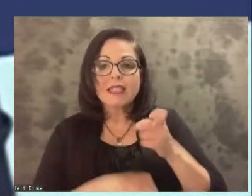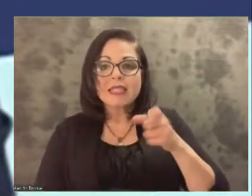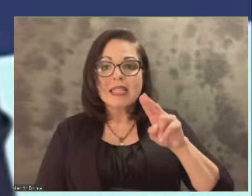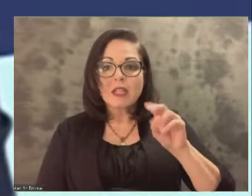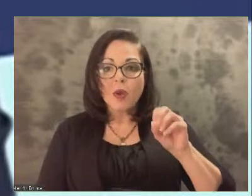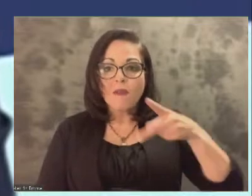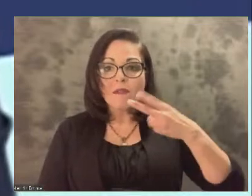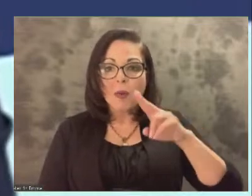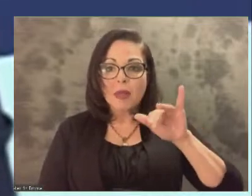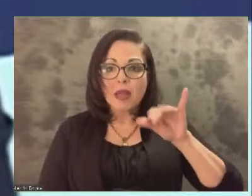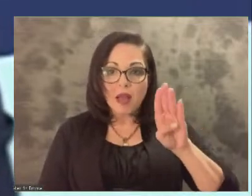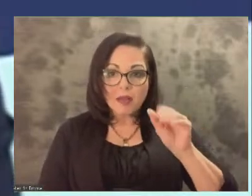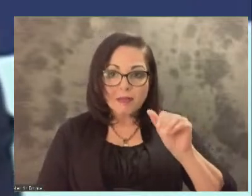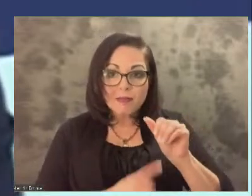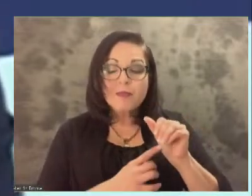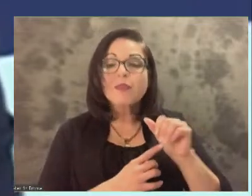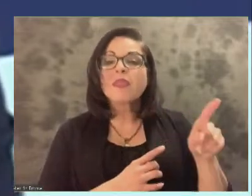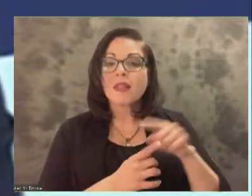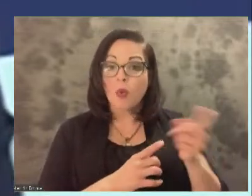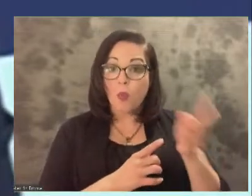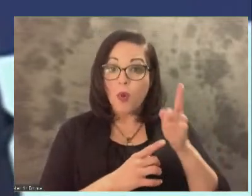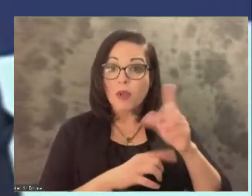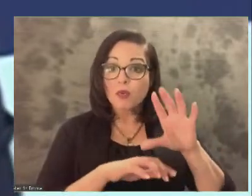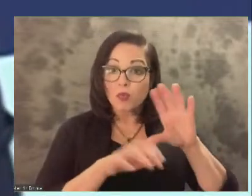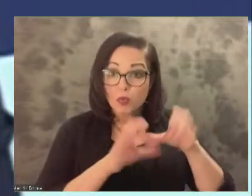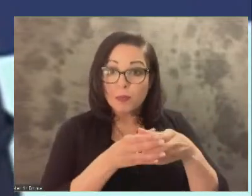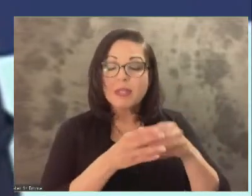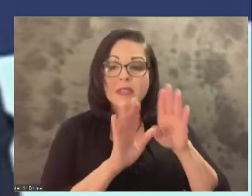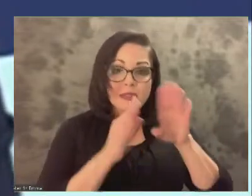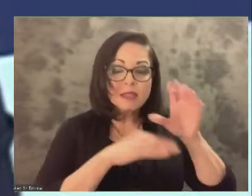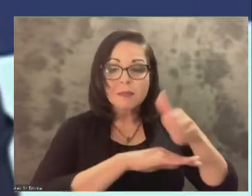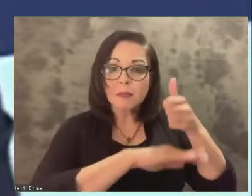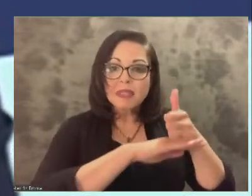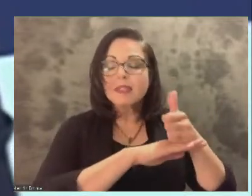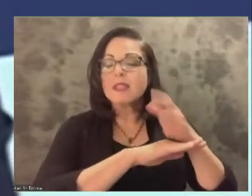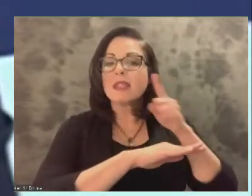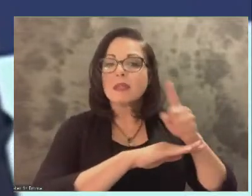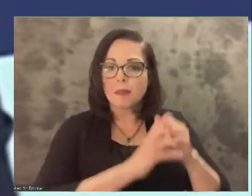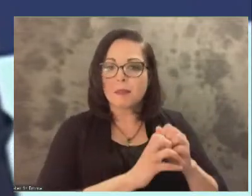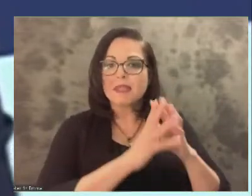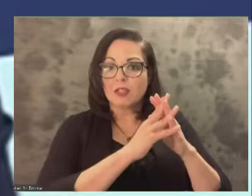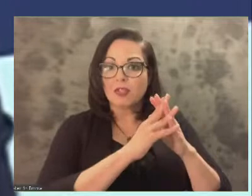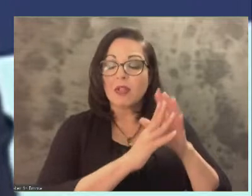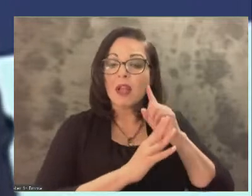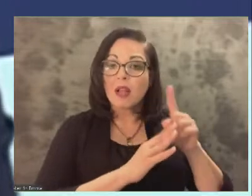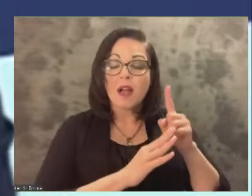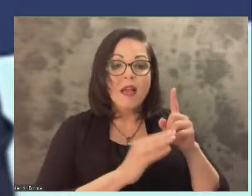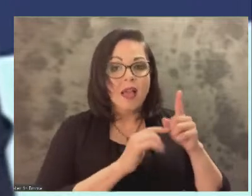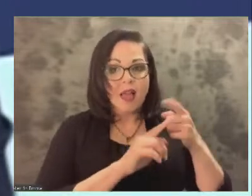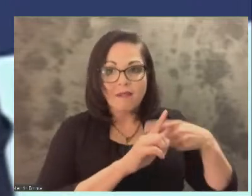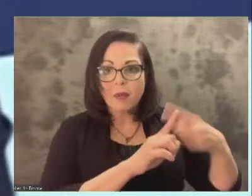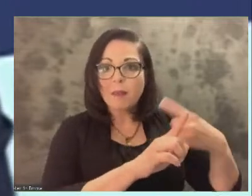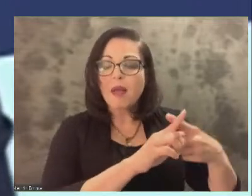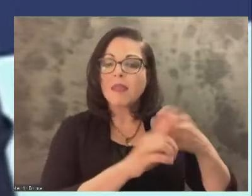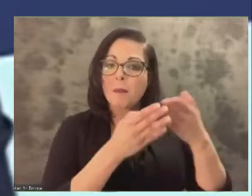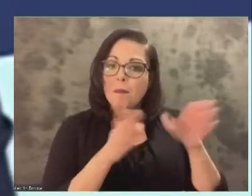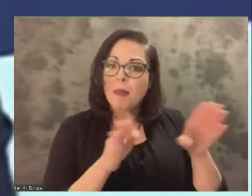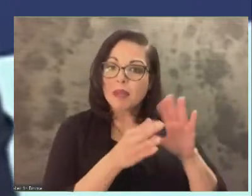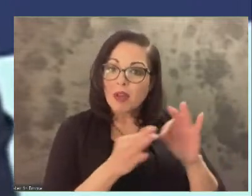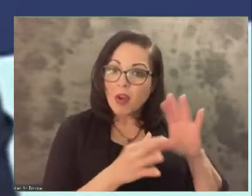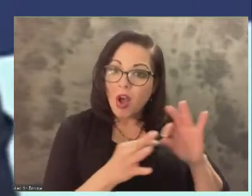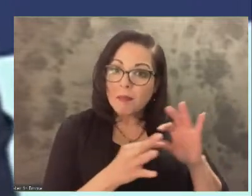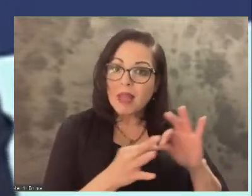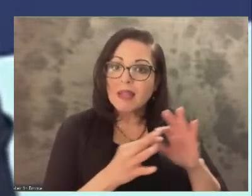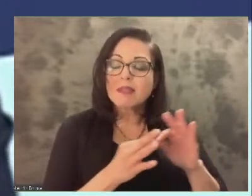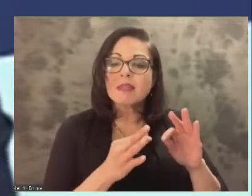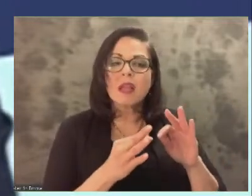on implementation. And each month, the committees reviewed relevant literature, public comment, and federal agency data